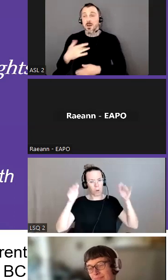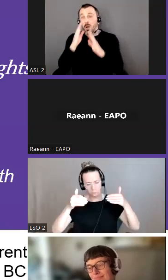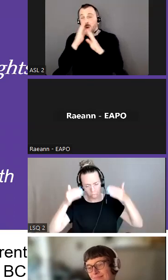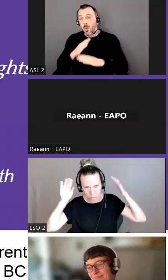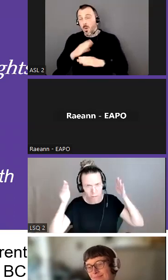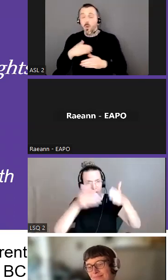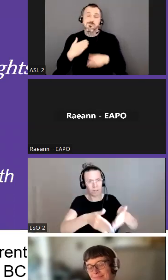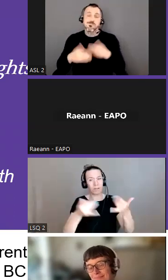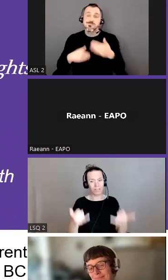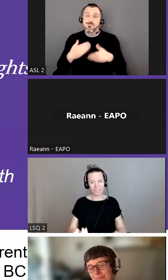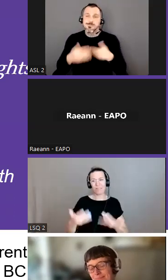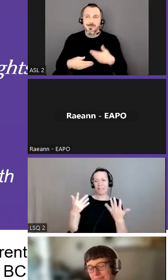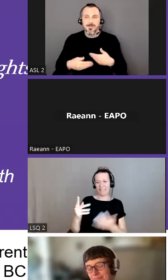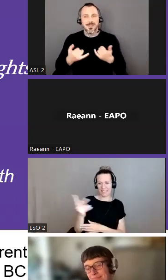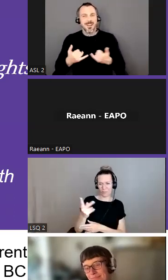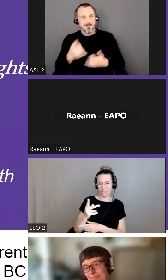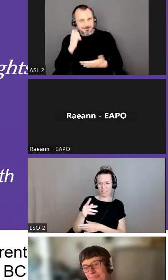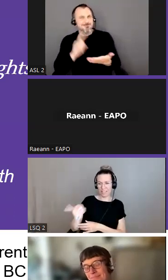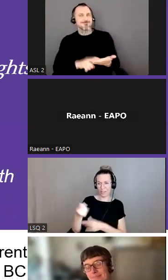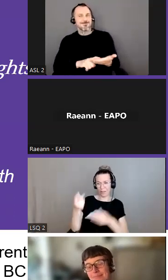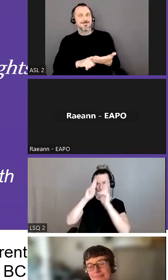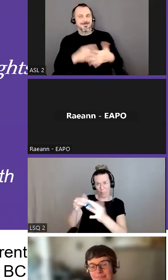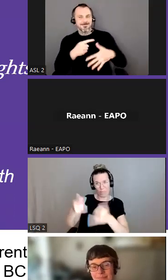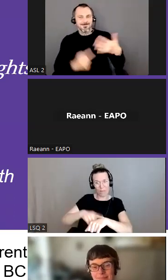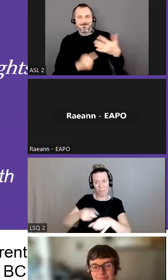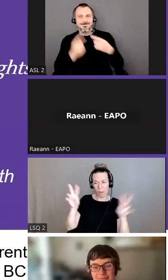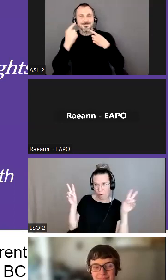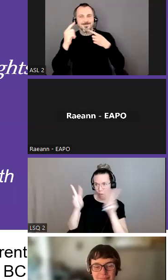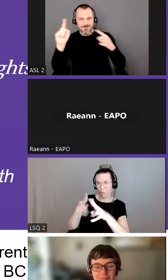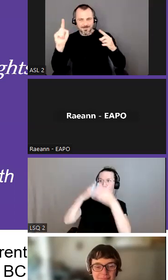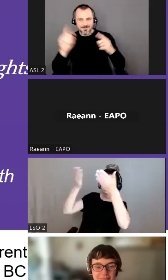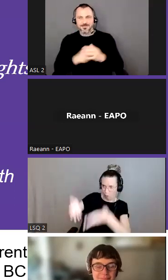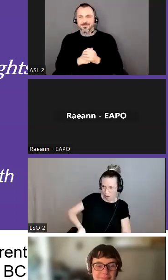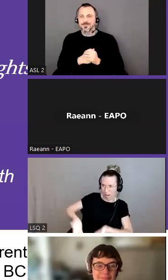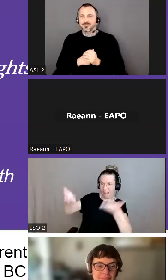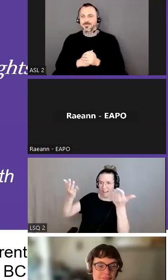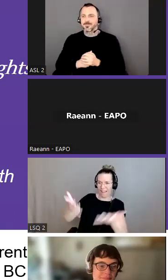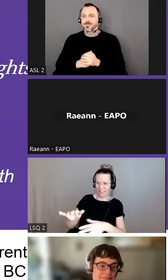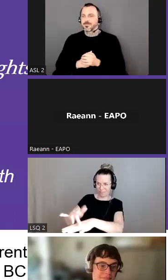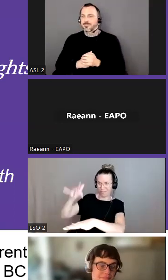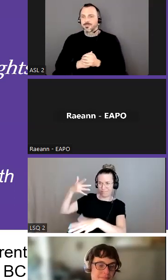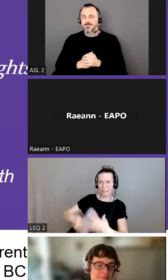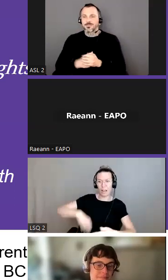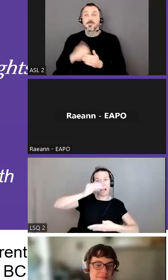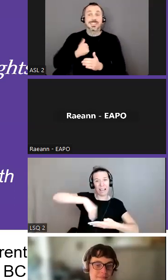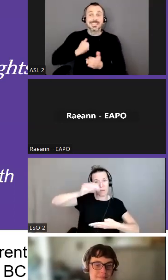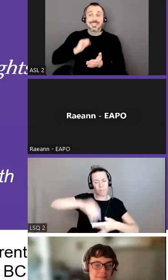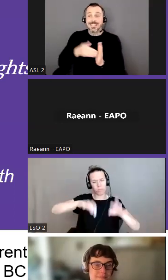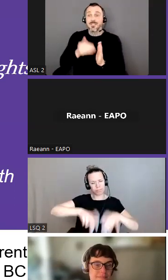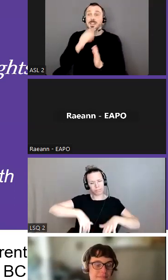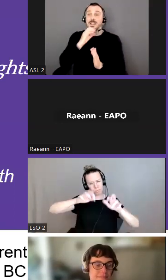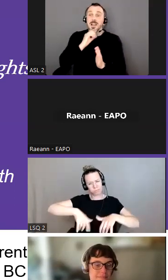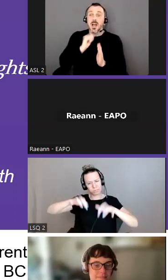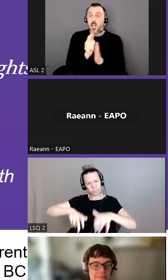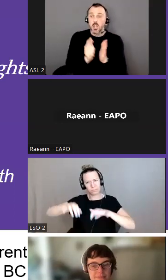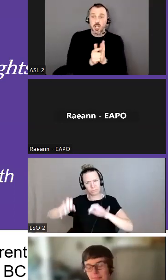you, where we see you. Your writing and reports through the Canadian Centre for Elder Law, of course, are second to none.